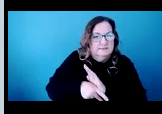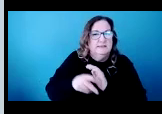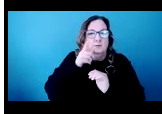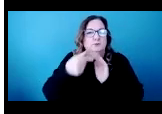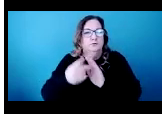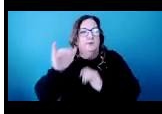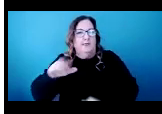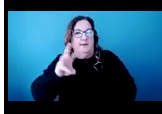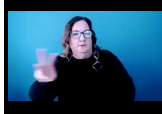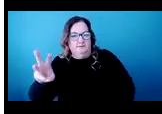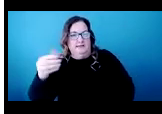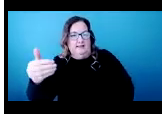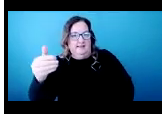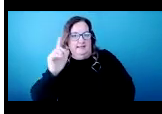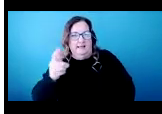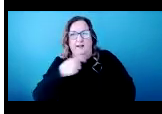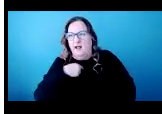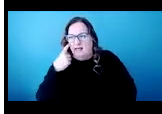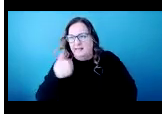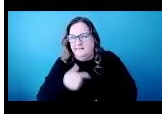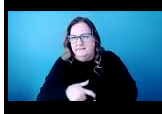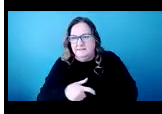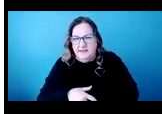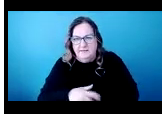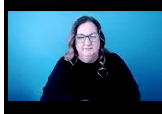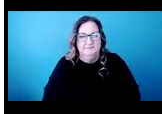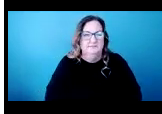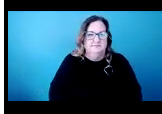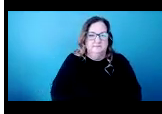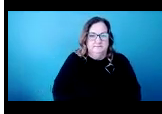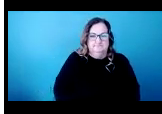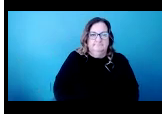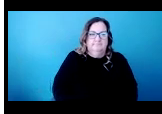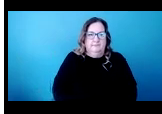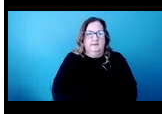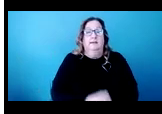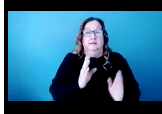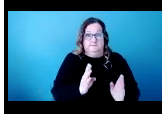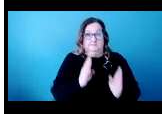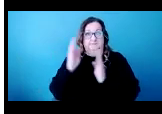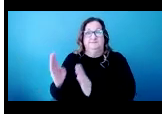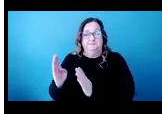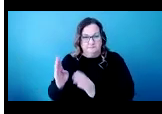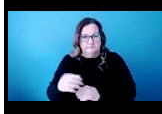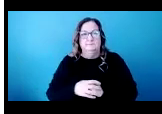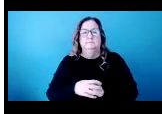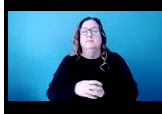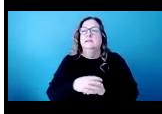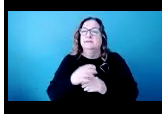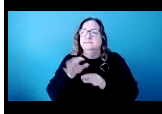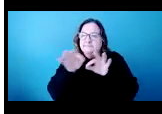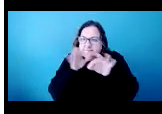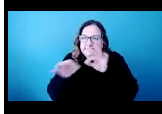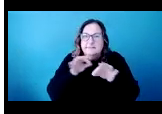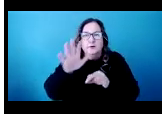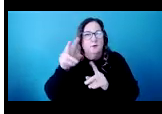I think we'll have time, Mary. I think we will. Okay, and then number 3 is obviously communicating your views. So